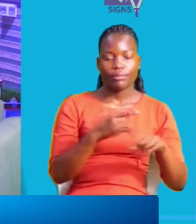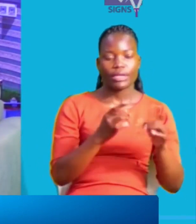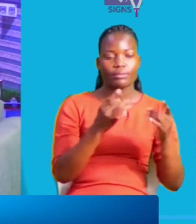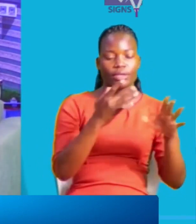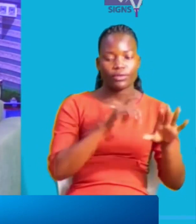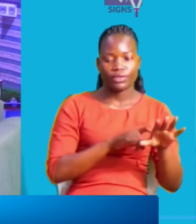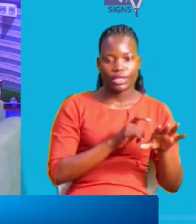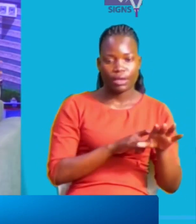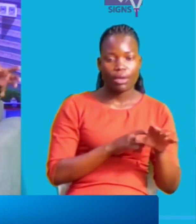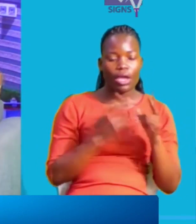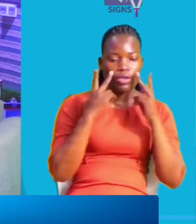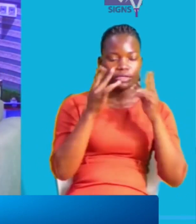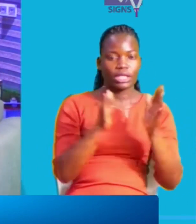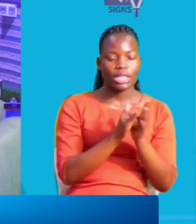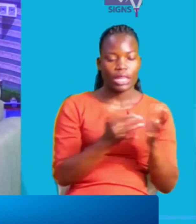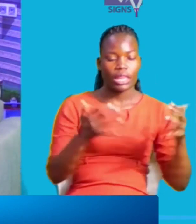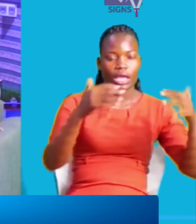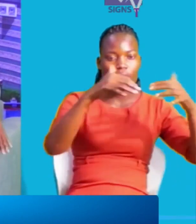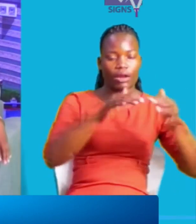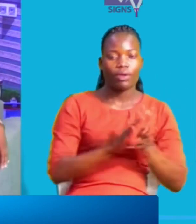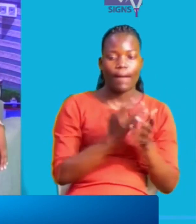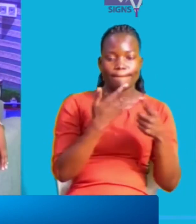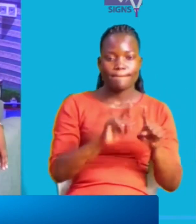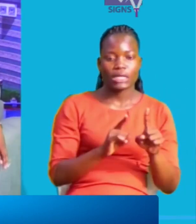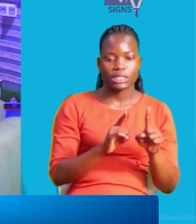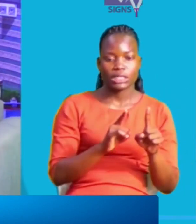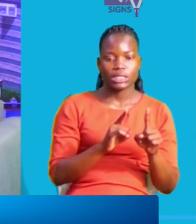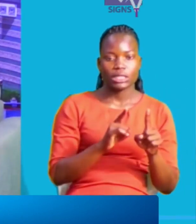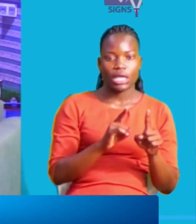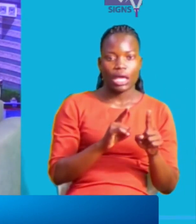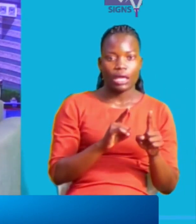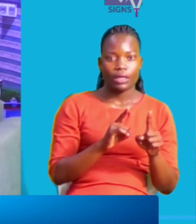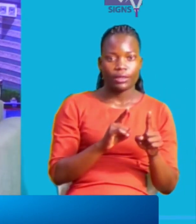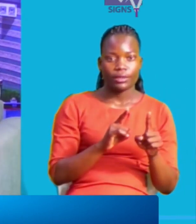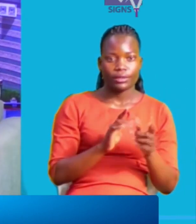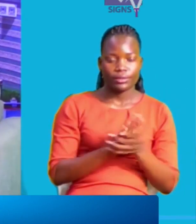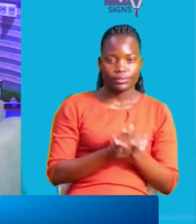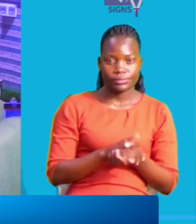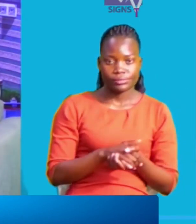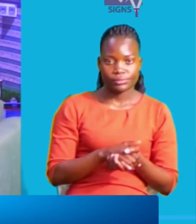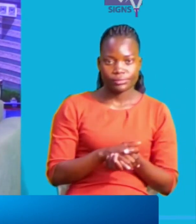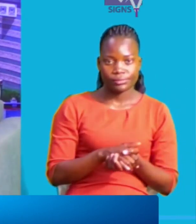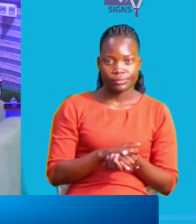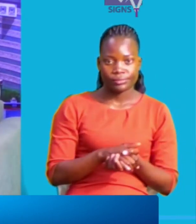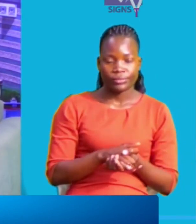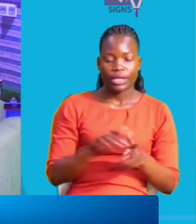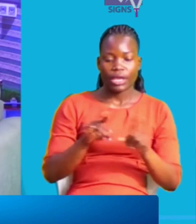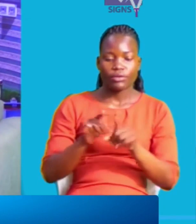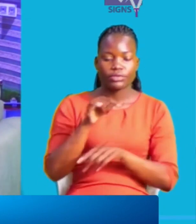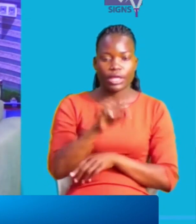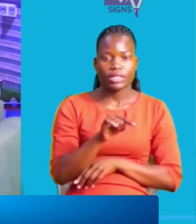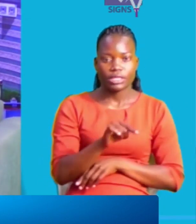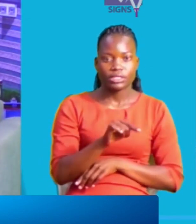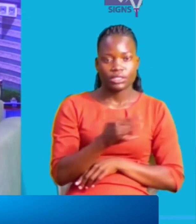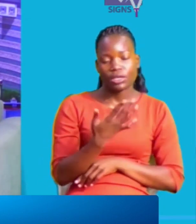time utapata ya kwamba the crowd, but katikati yao hatutaweza kuwa na askari. Yeah. Again, this thing again lies